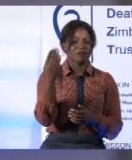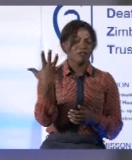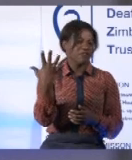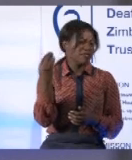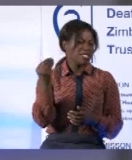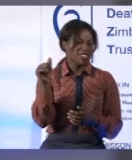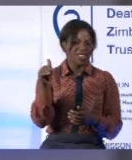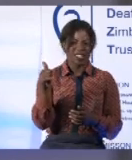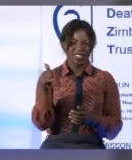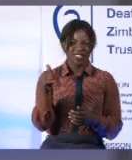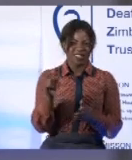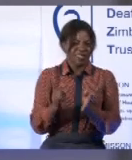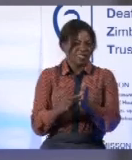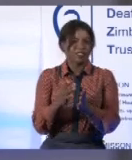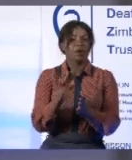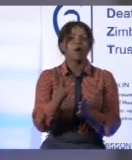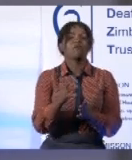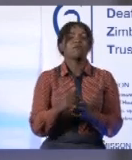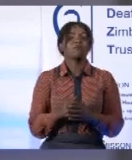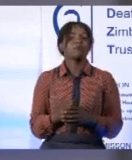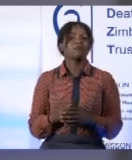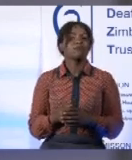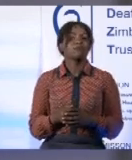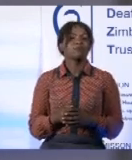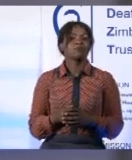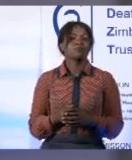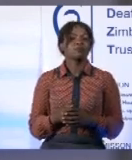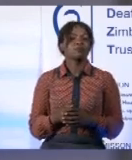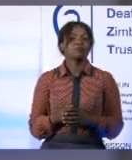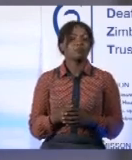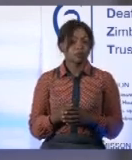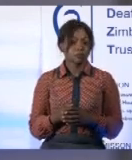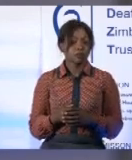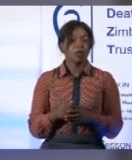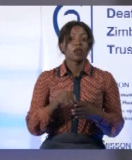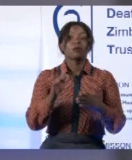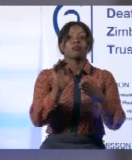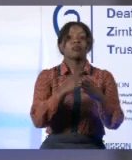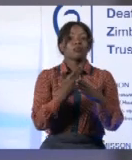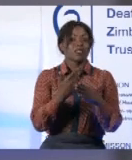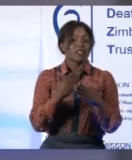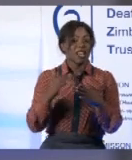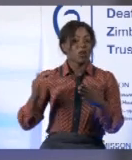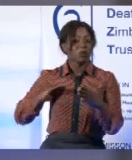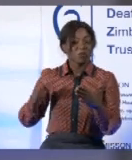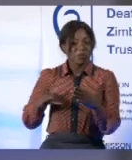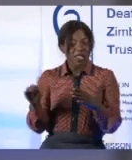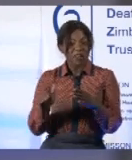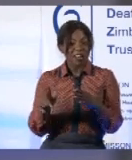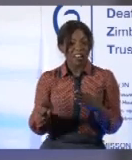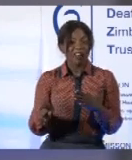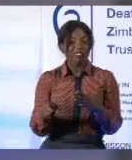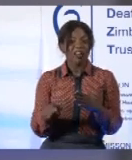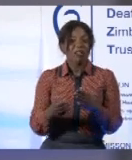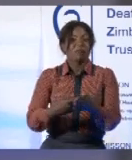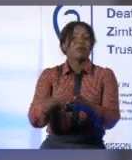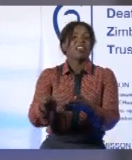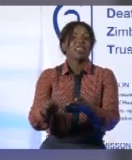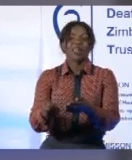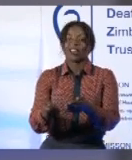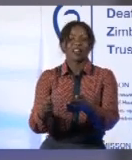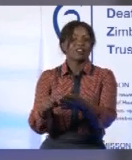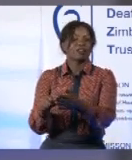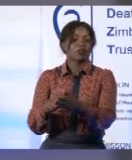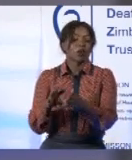Because we having one of the economies of Badar and Vanuati Kure Vanato